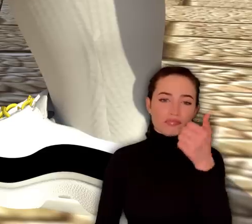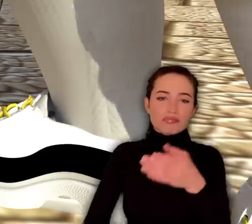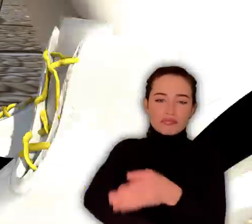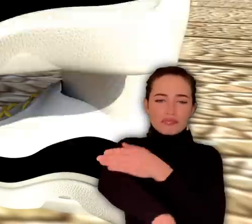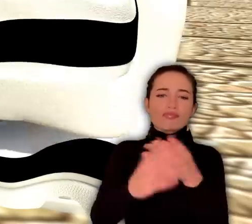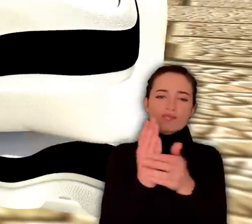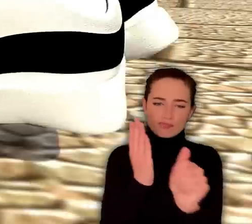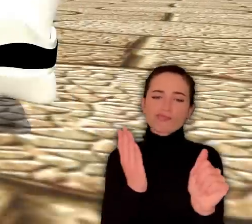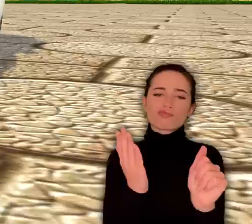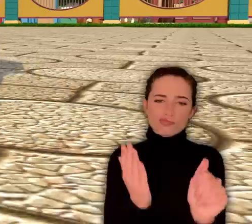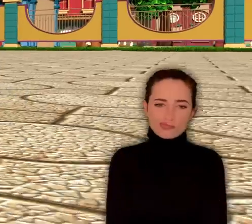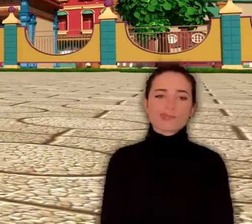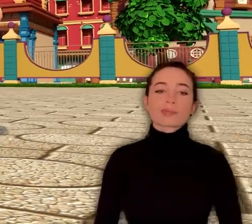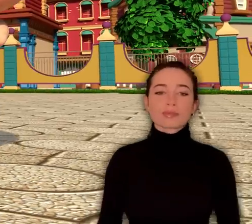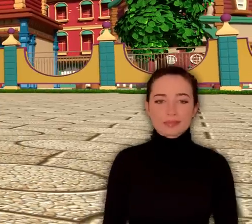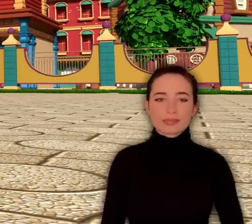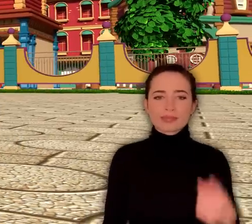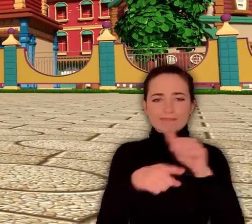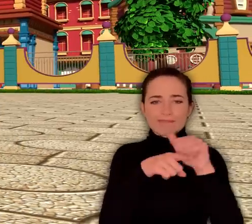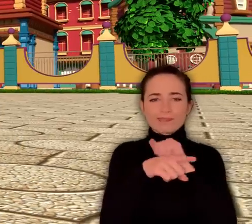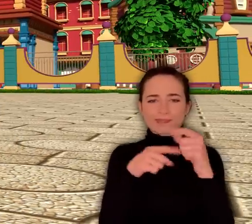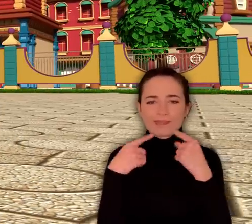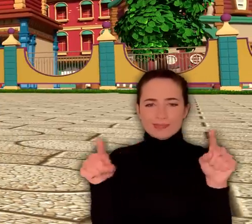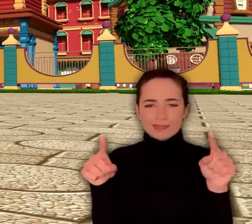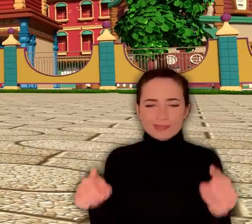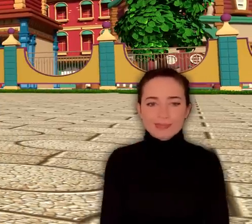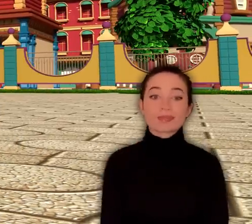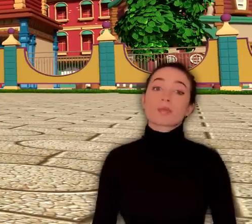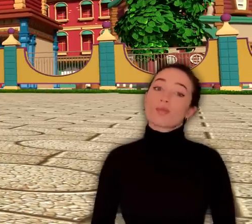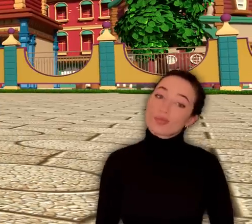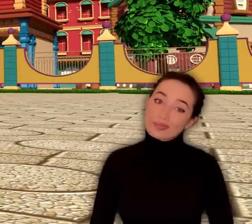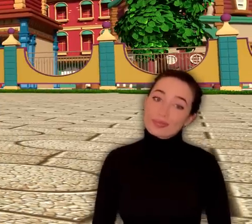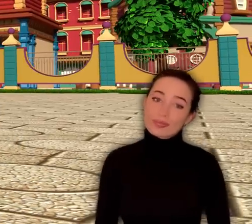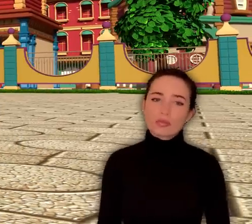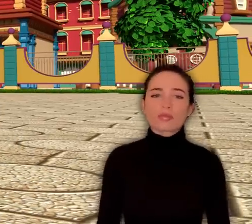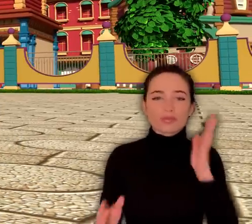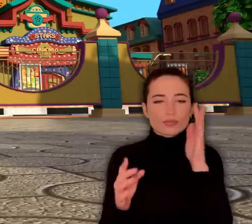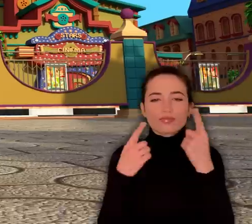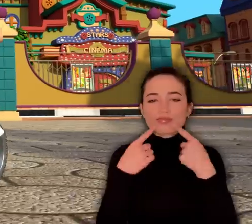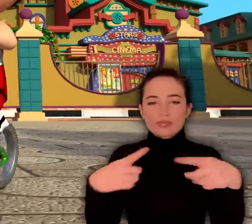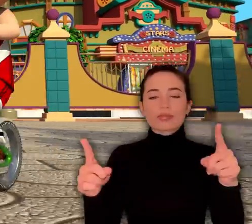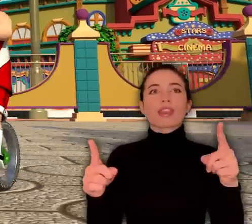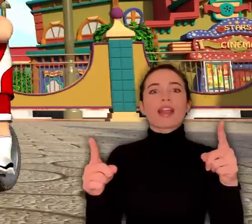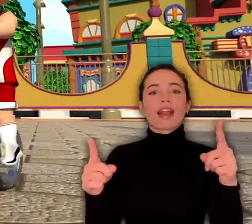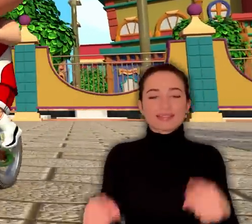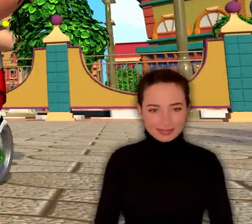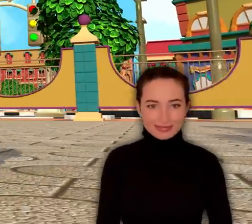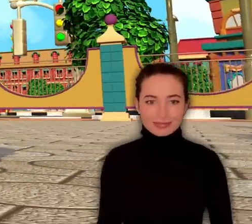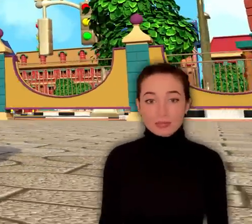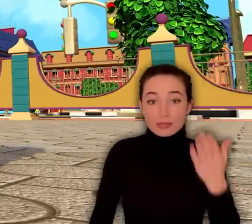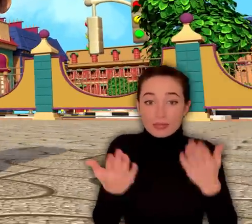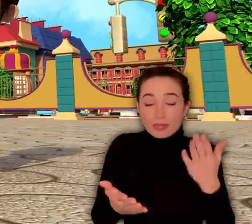tomorrow we'll bring up the scale we've been trying to master we'll Master it and